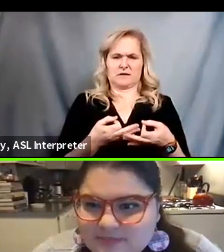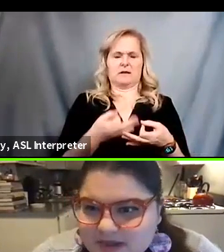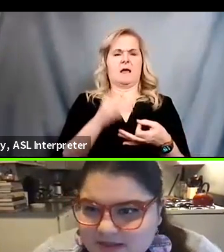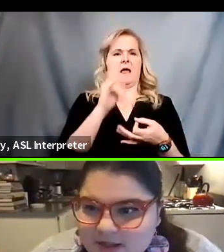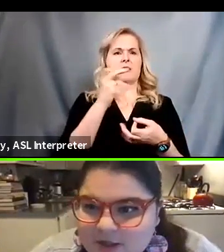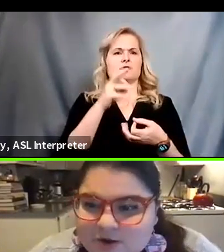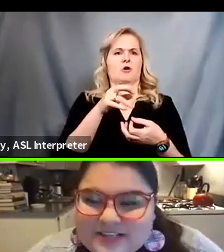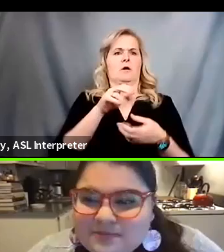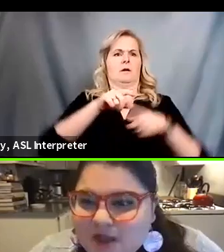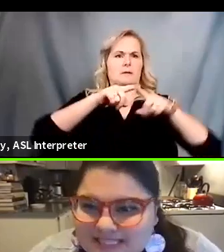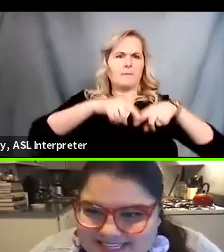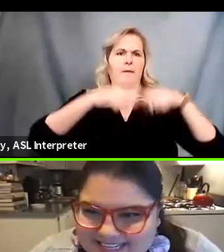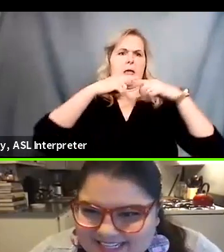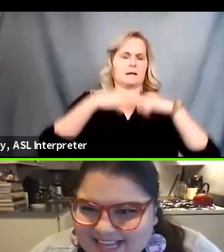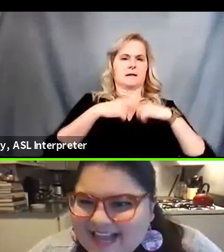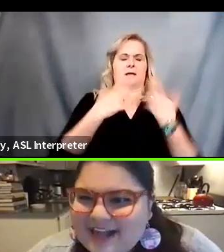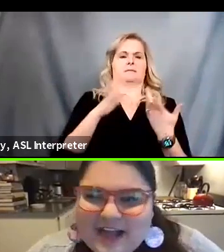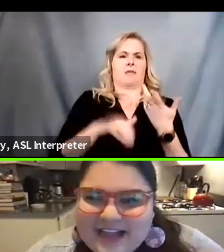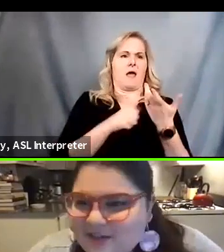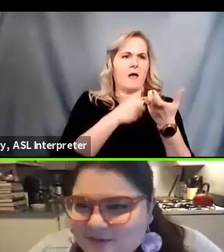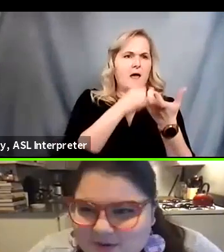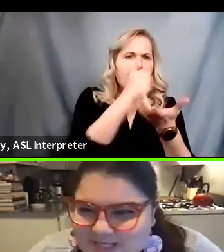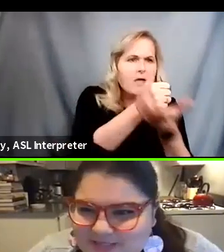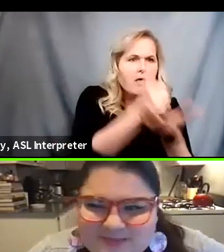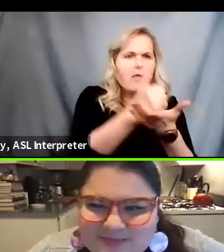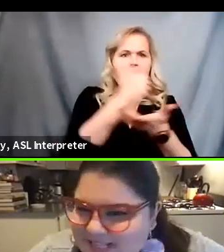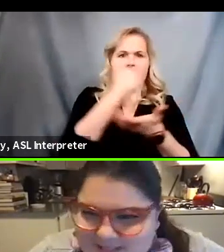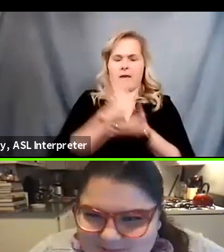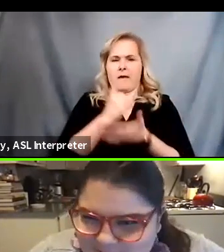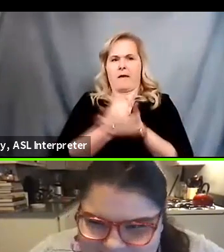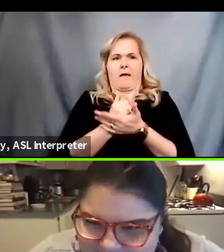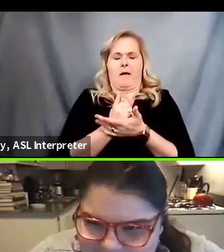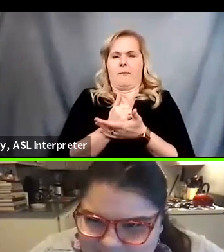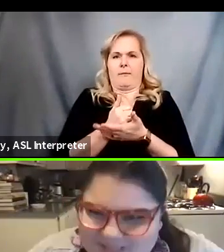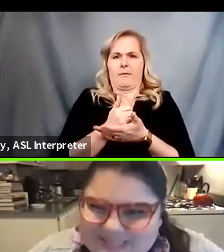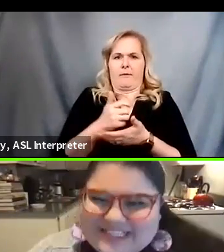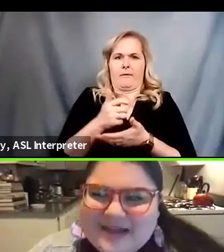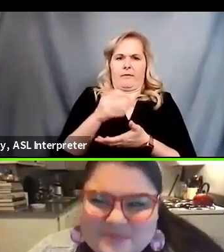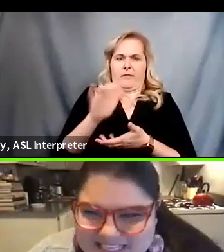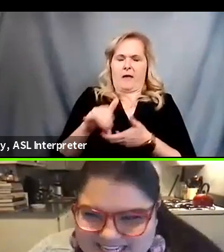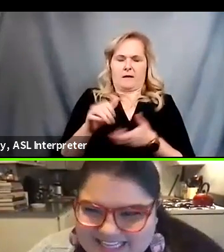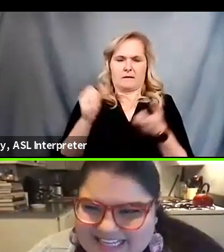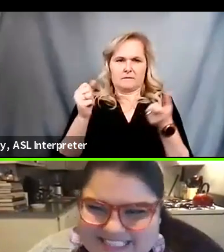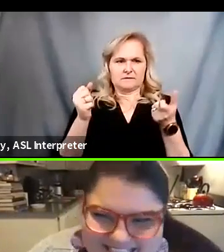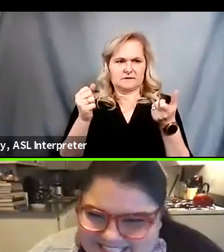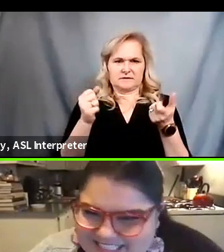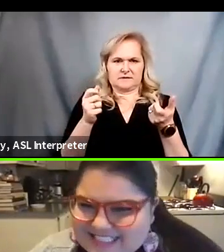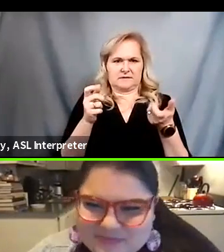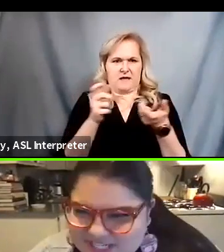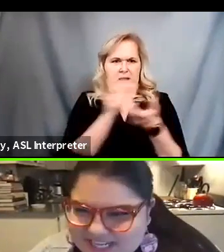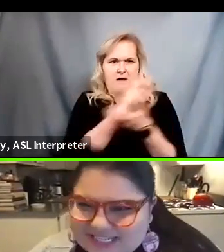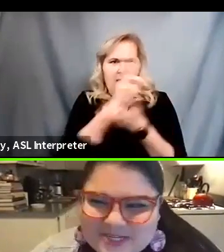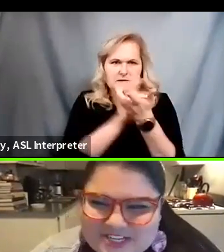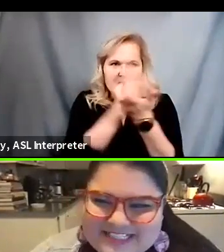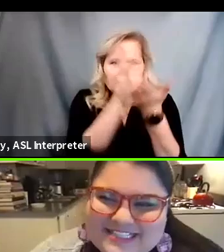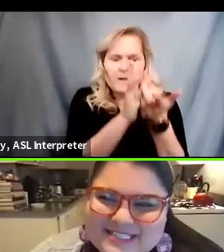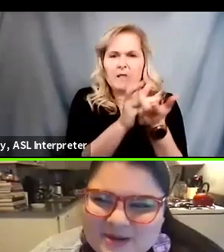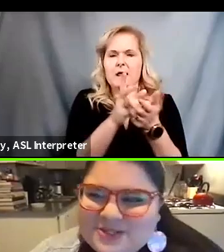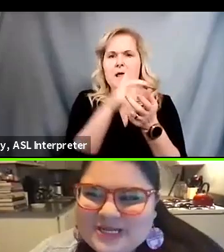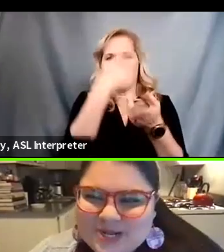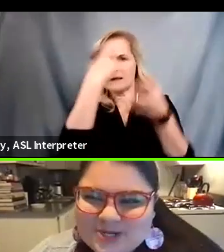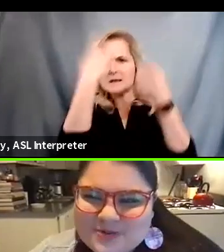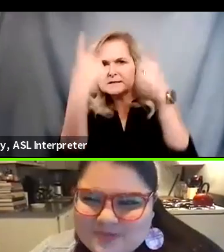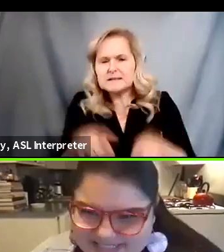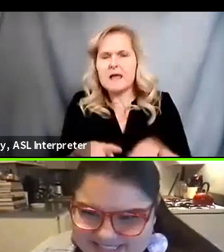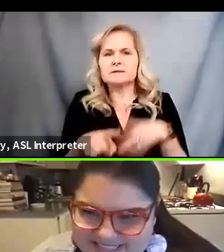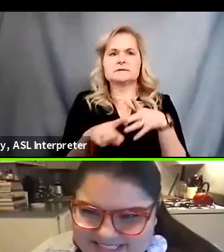responsibility, reciprocity. I got all the words with lots of syllables, adaptability, consent, celebration, emergence, and